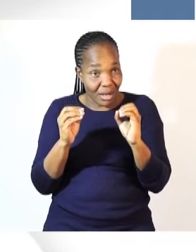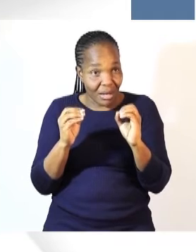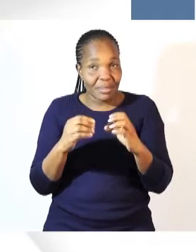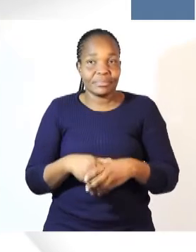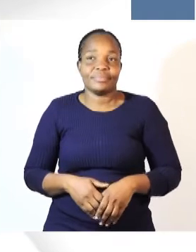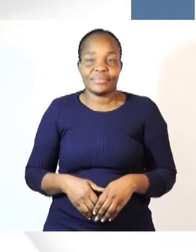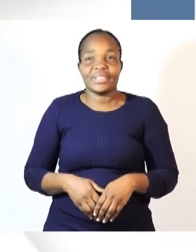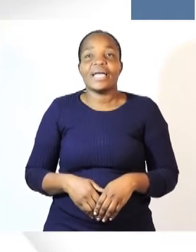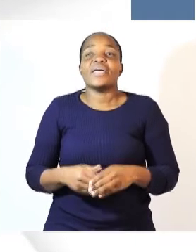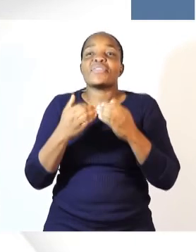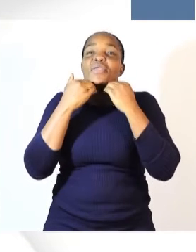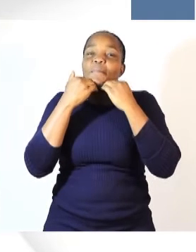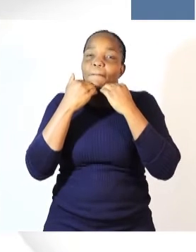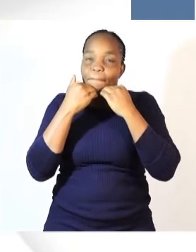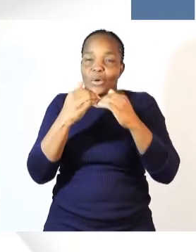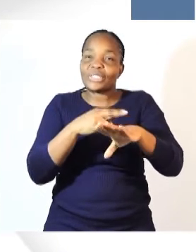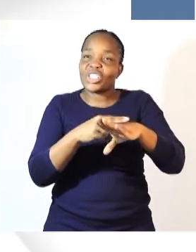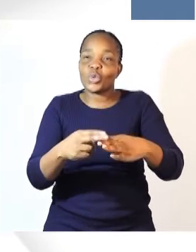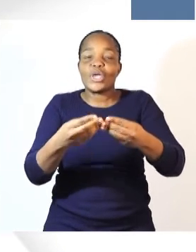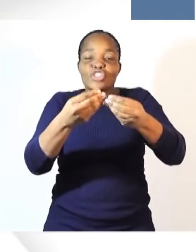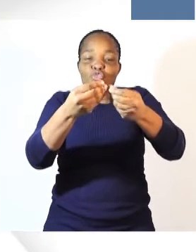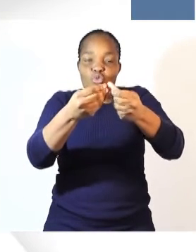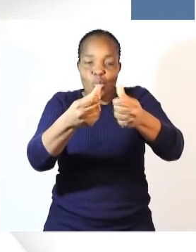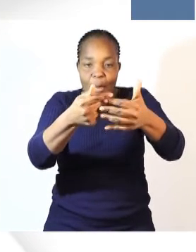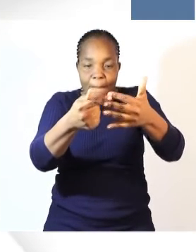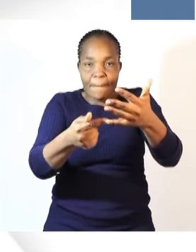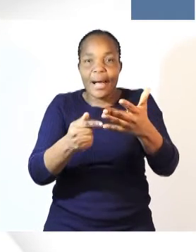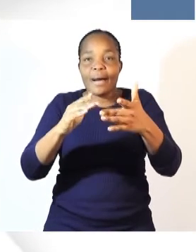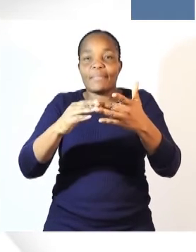Key actions to address the lack of disability data